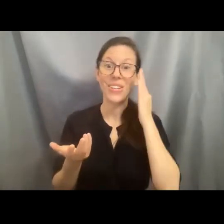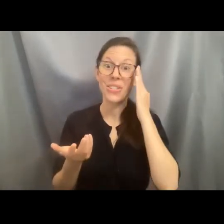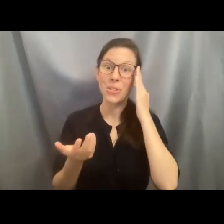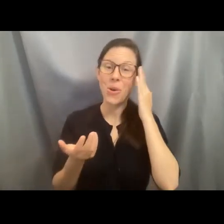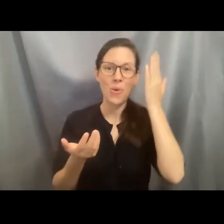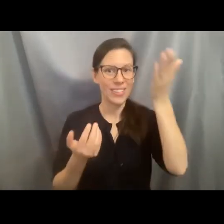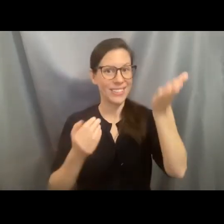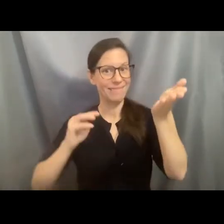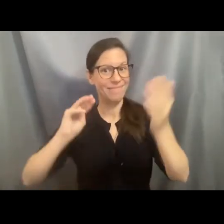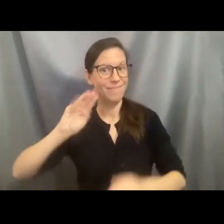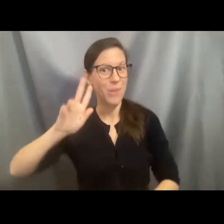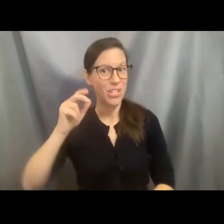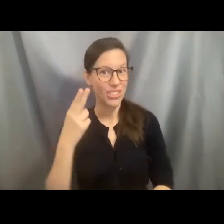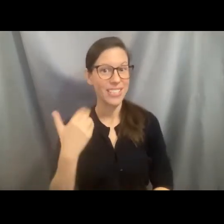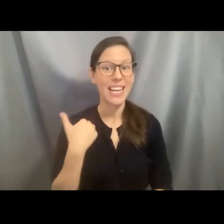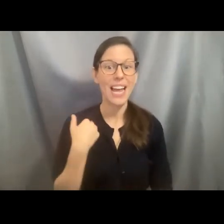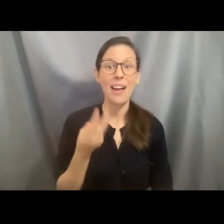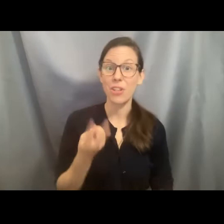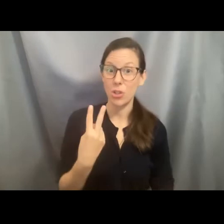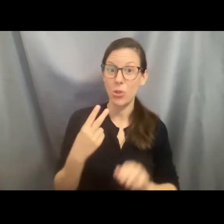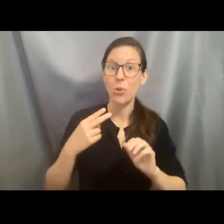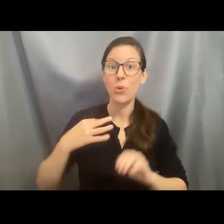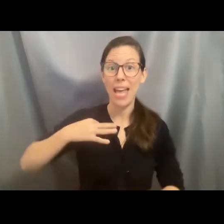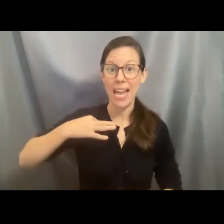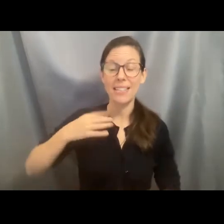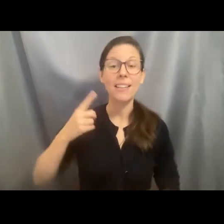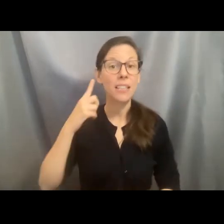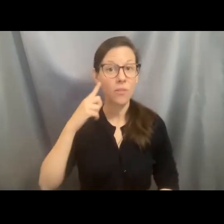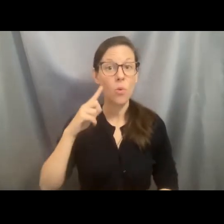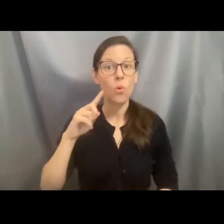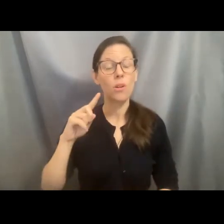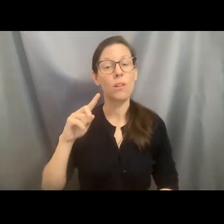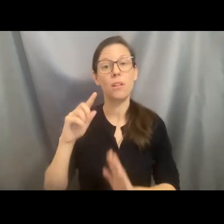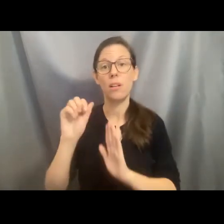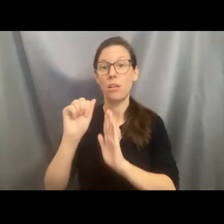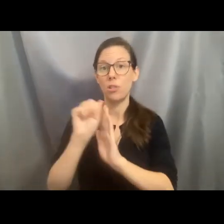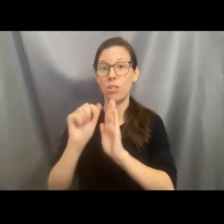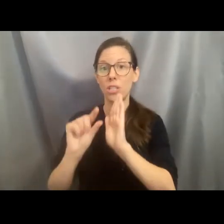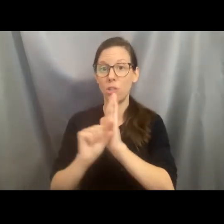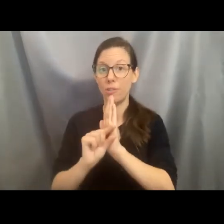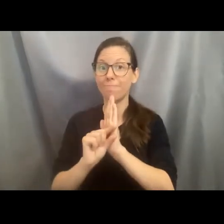Michigan, two candidates for attorney general who said that they would